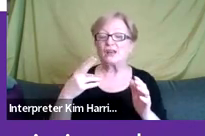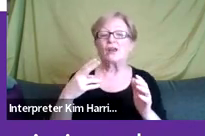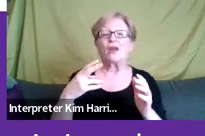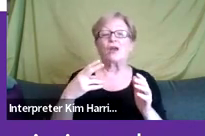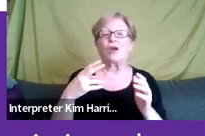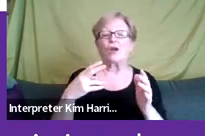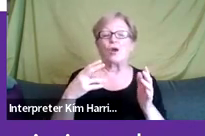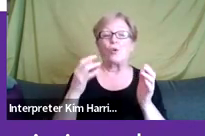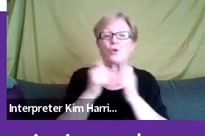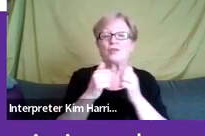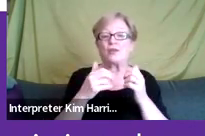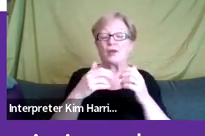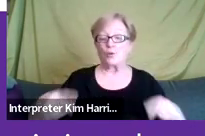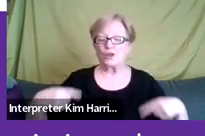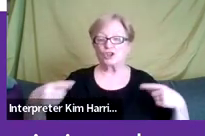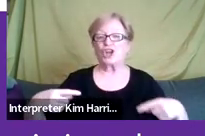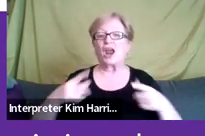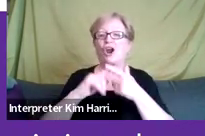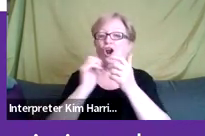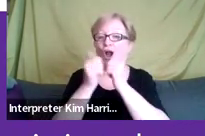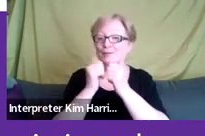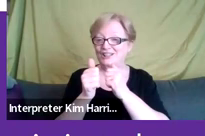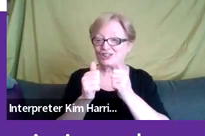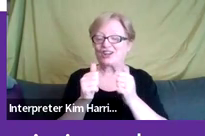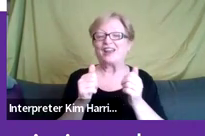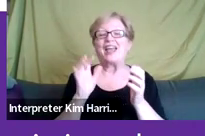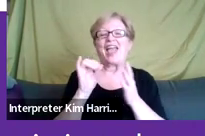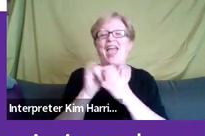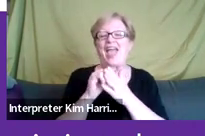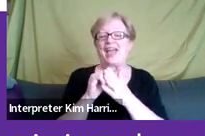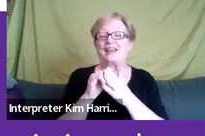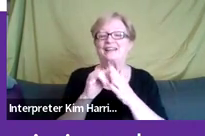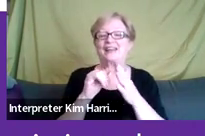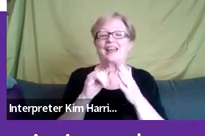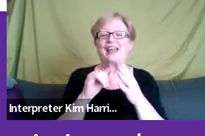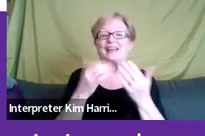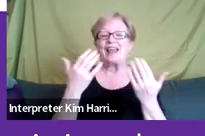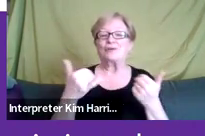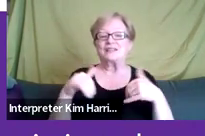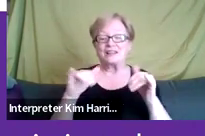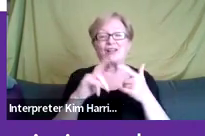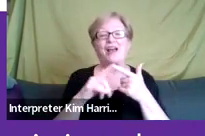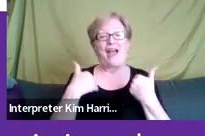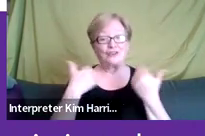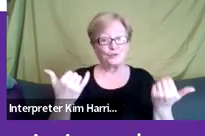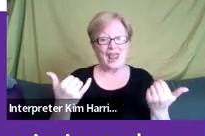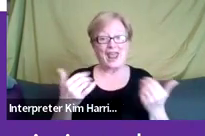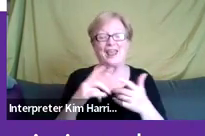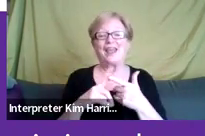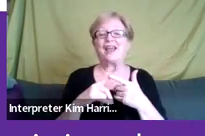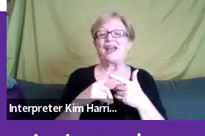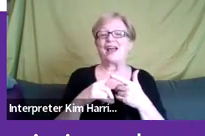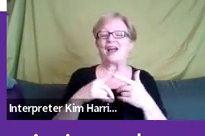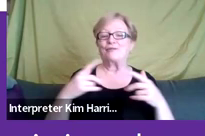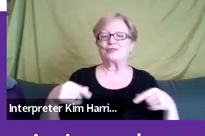Miss Wheelchair competition, which still, you know, in existence today, I think it has about in